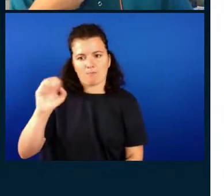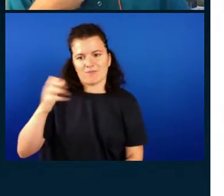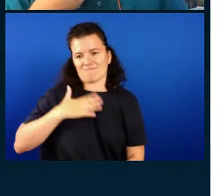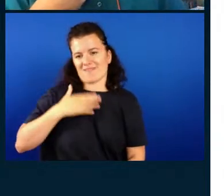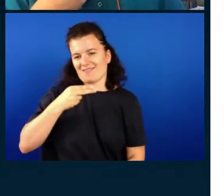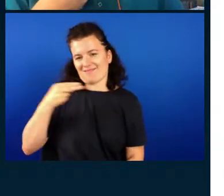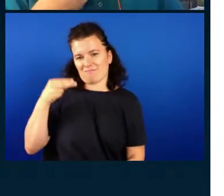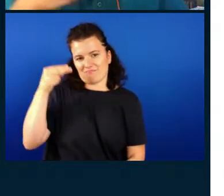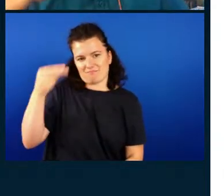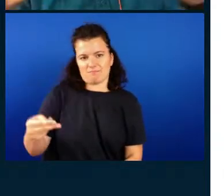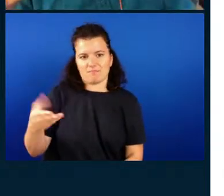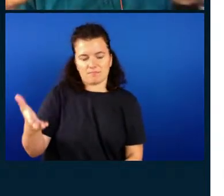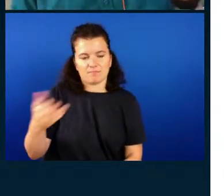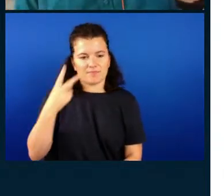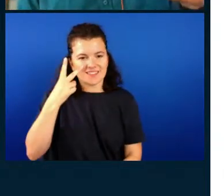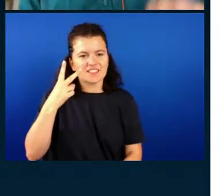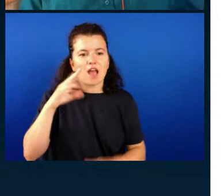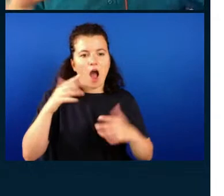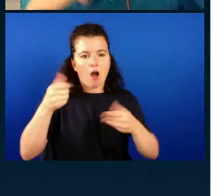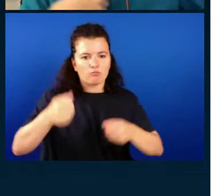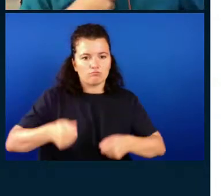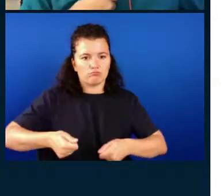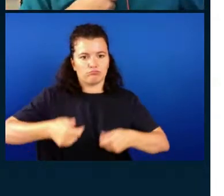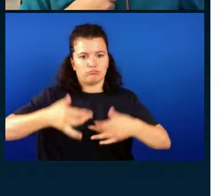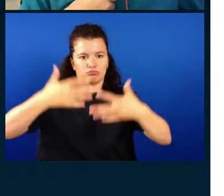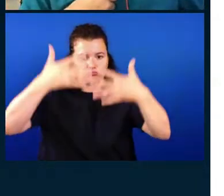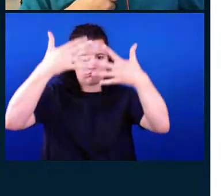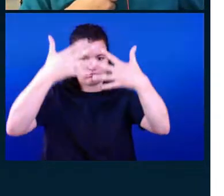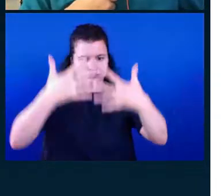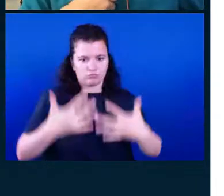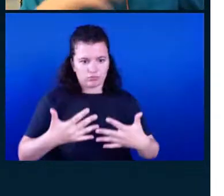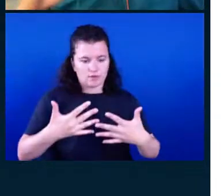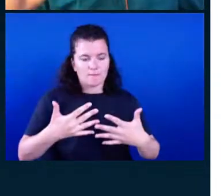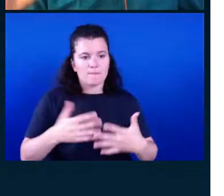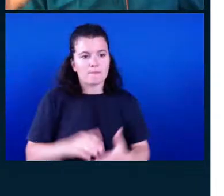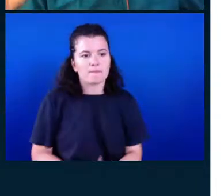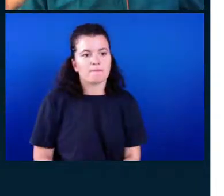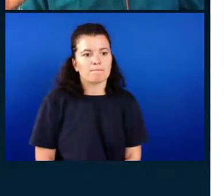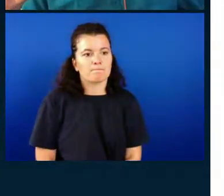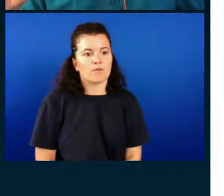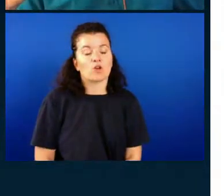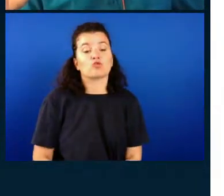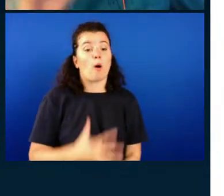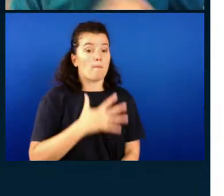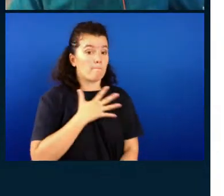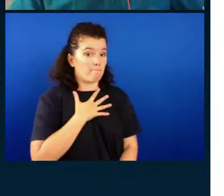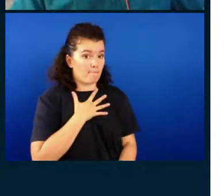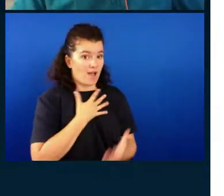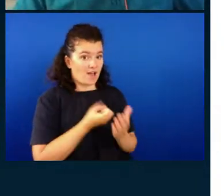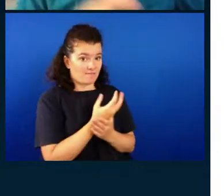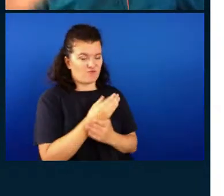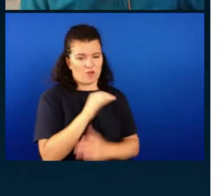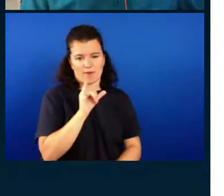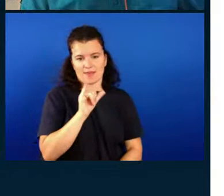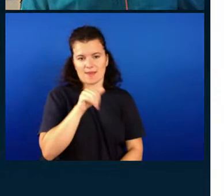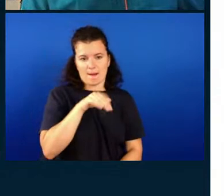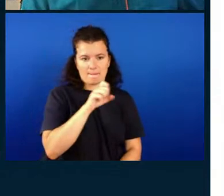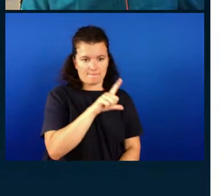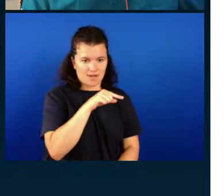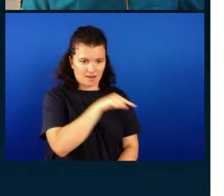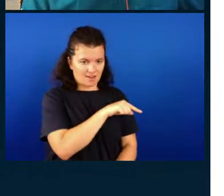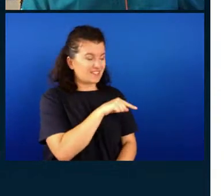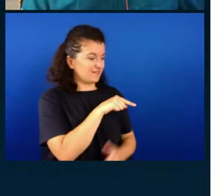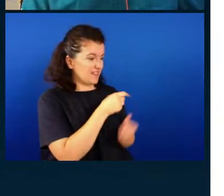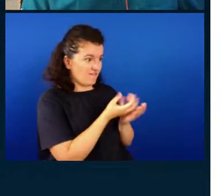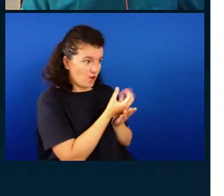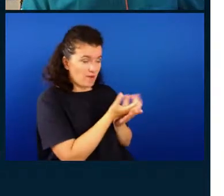So the steps here again, if you'll remember all those fancy animations on the slide, is it's grabbing my information from my Thai YAML, it's pushing that stuff